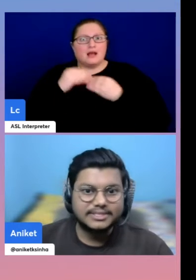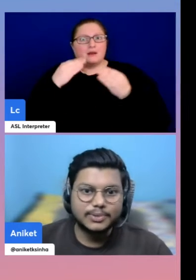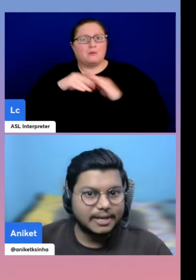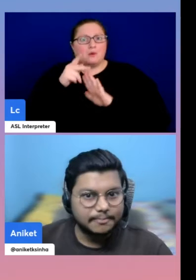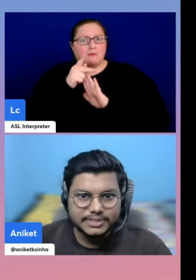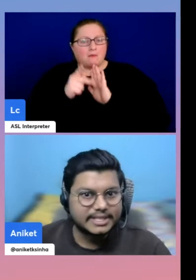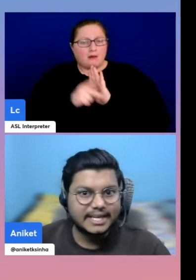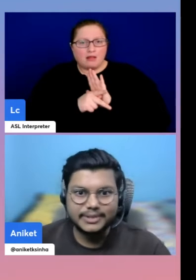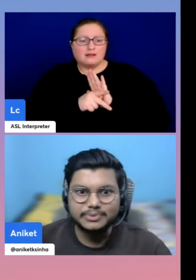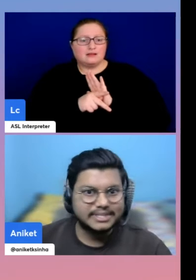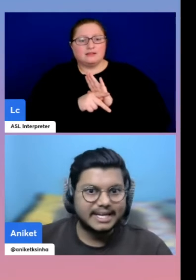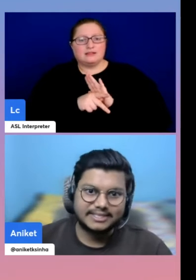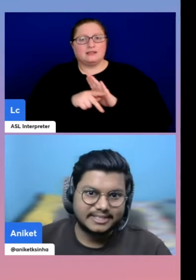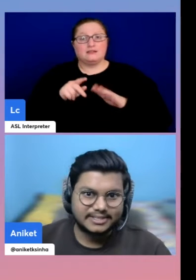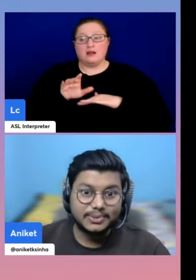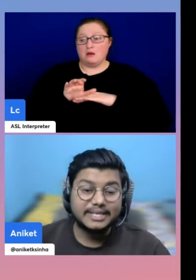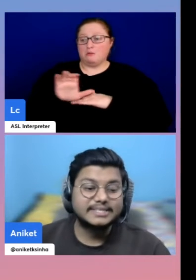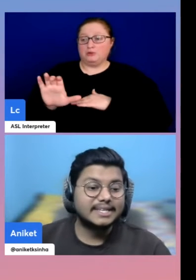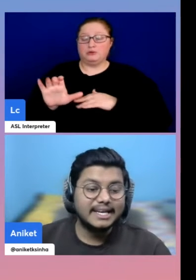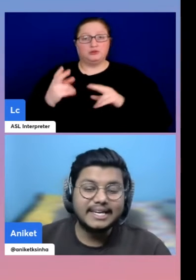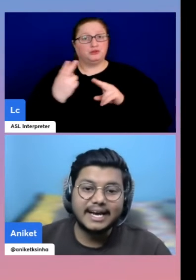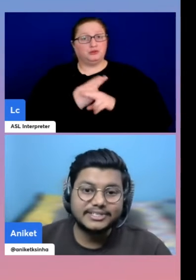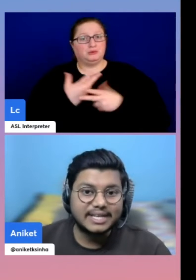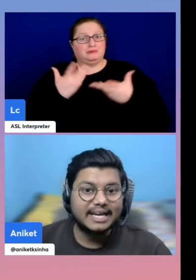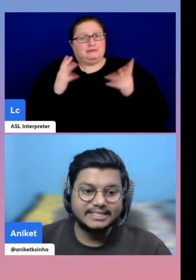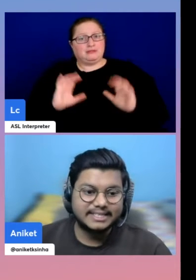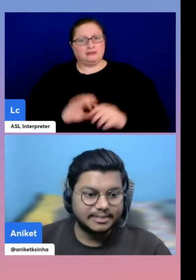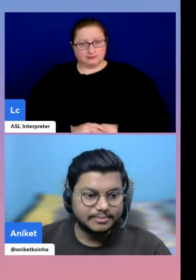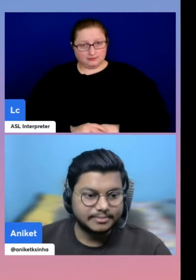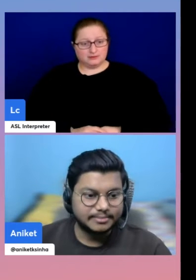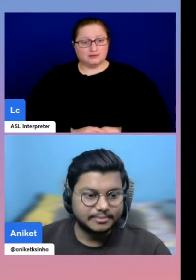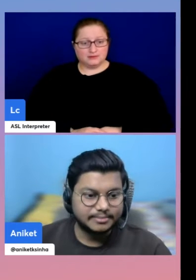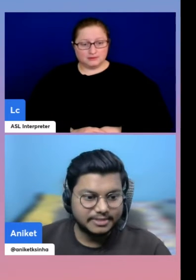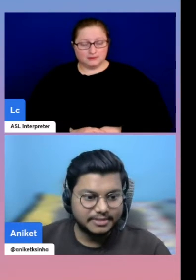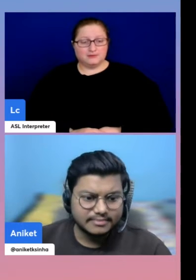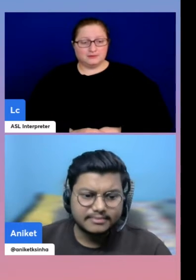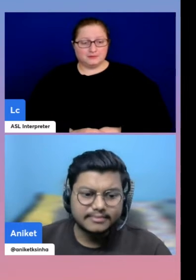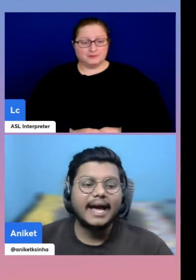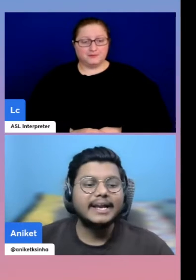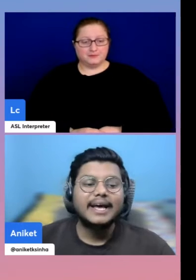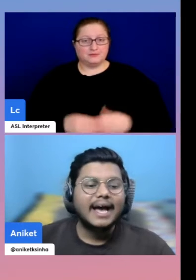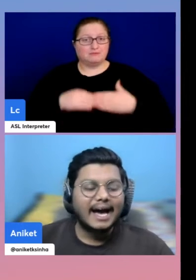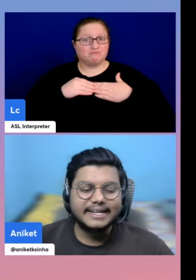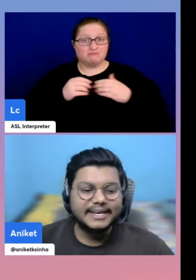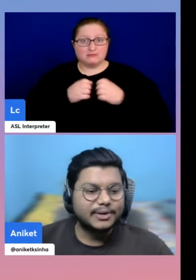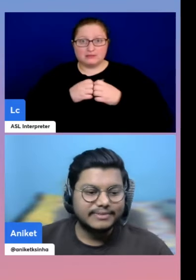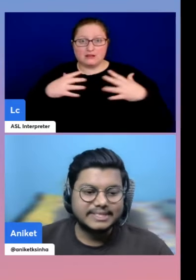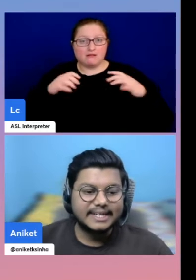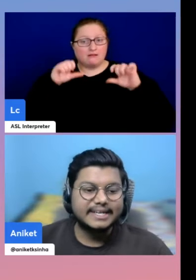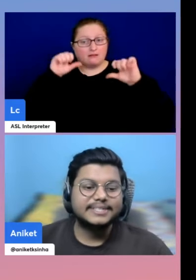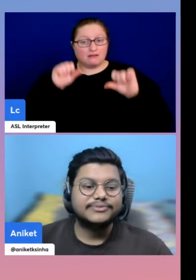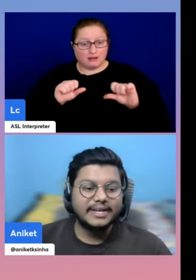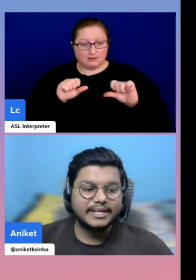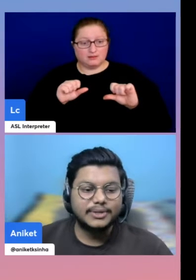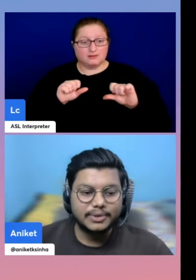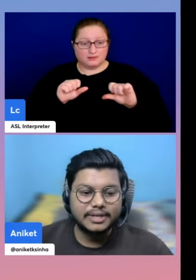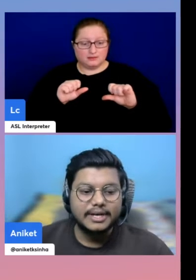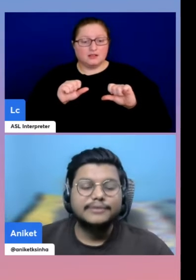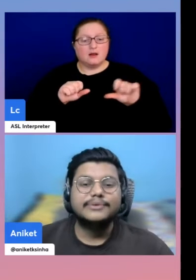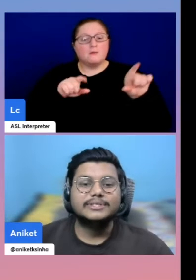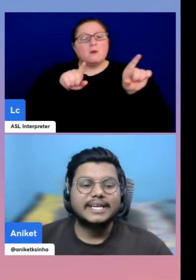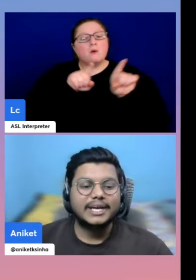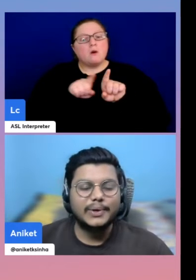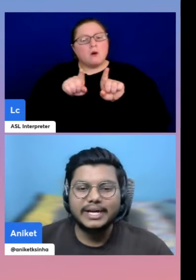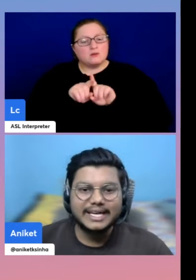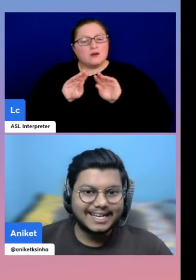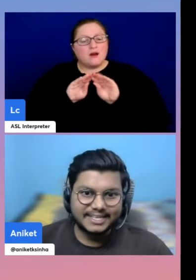and just you can push it and use it as it is. So it is really agile and scalable. And at the end, obviously, it is very good